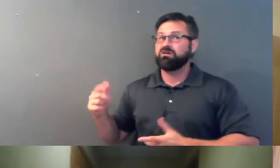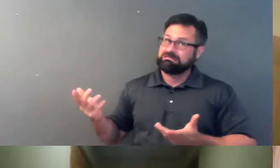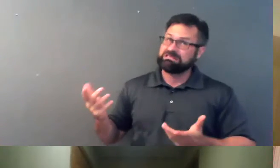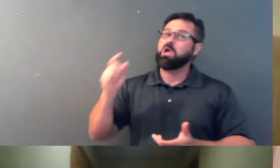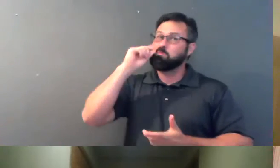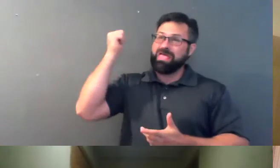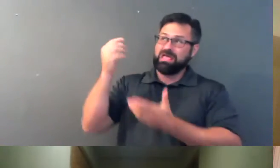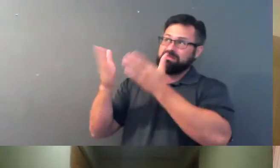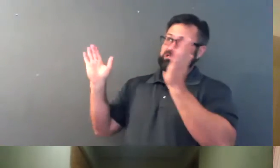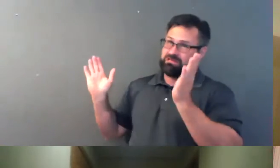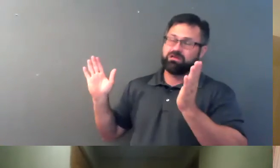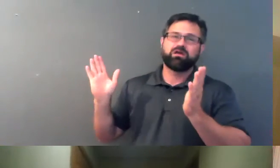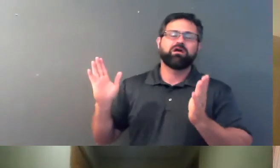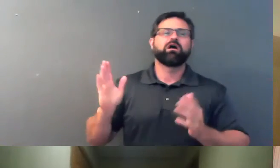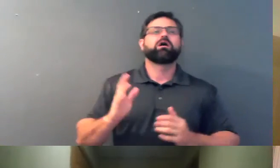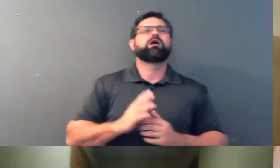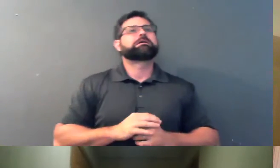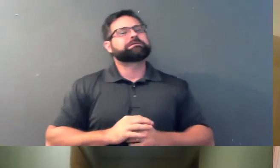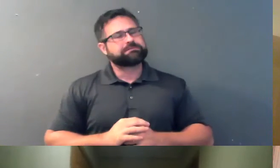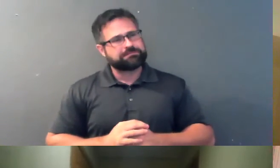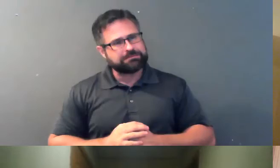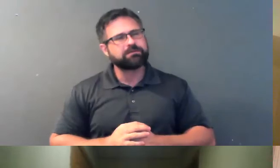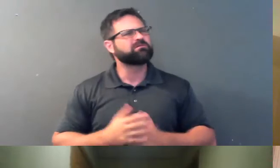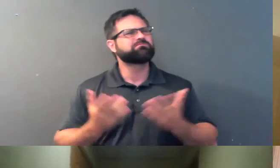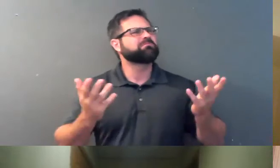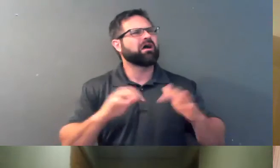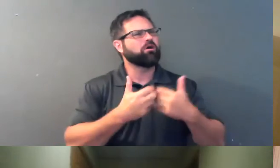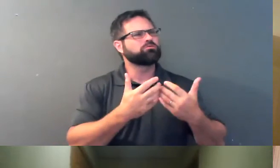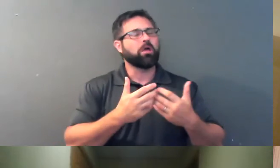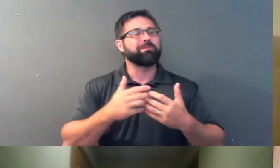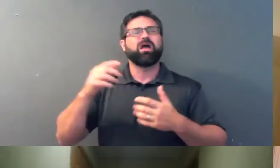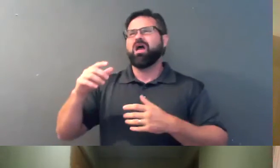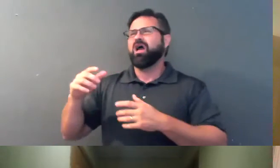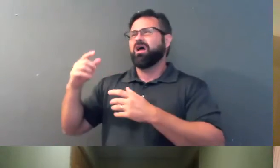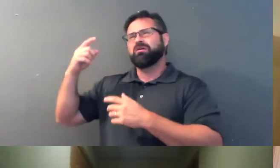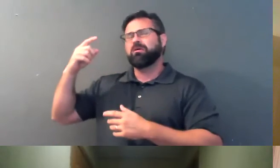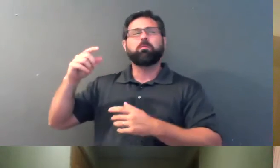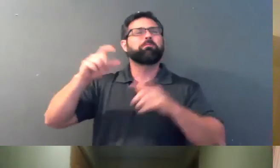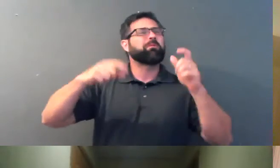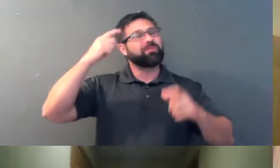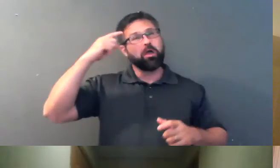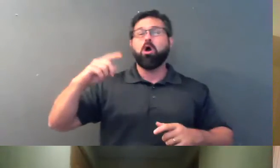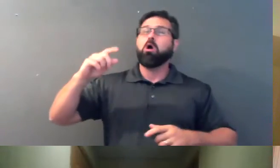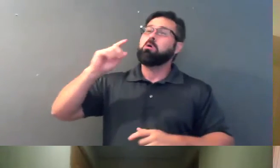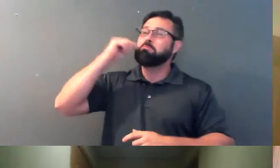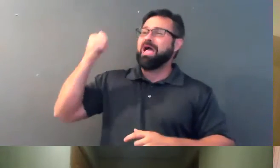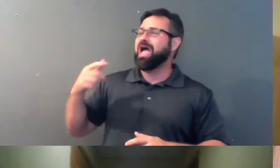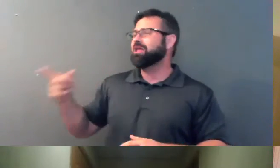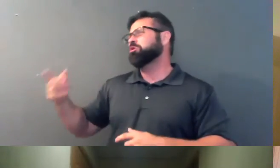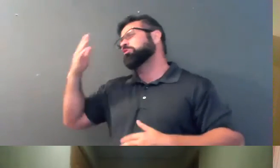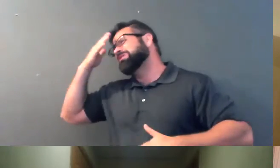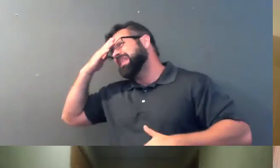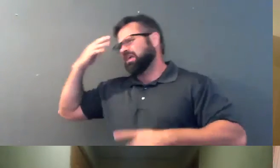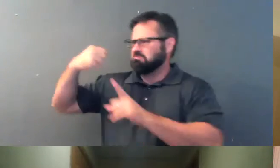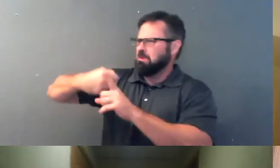against women are seen. So I think seen as ill or sick under these premises, and violence